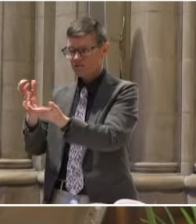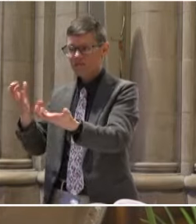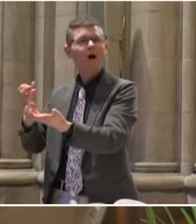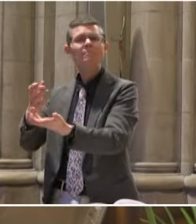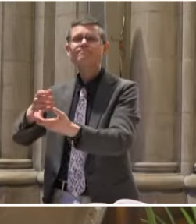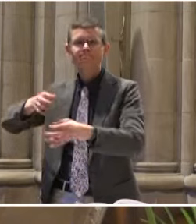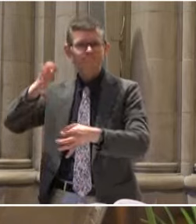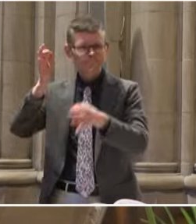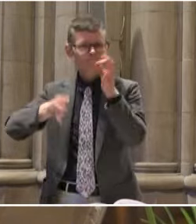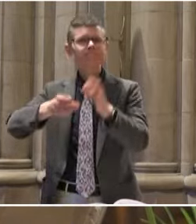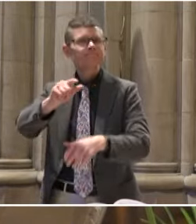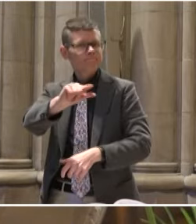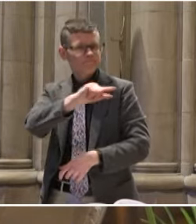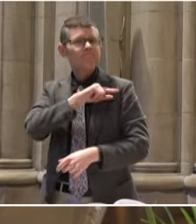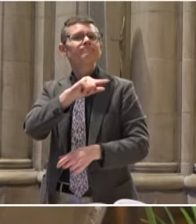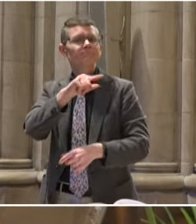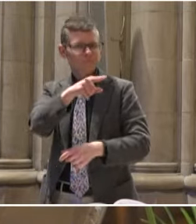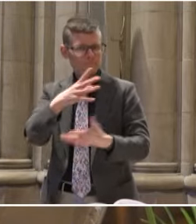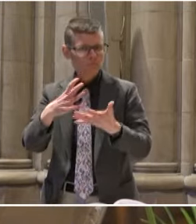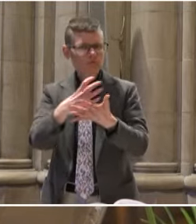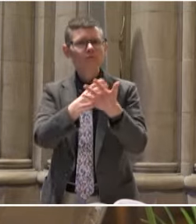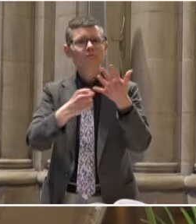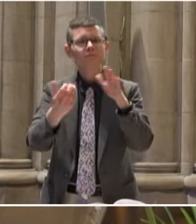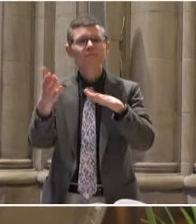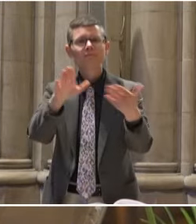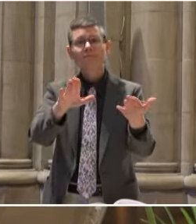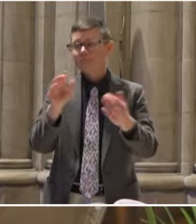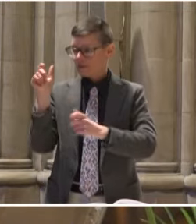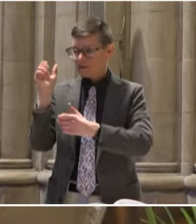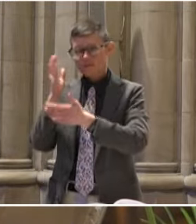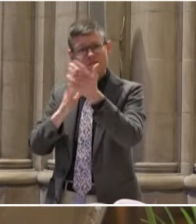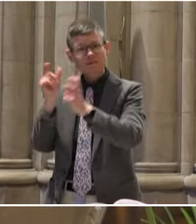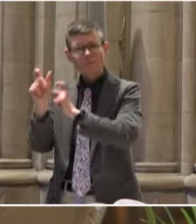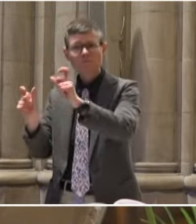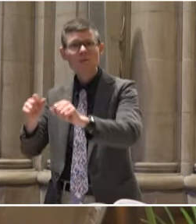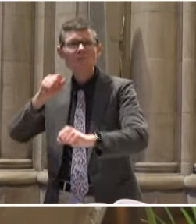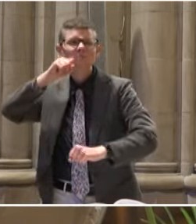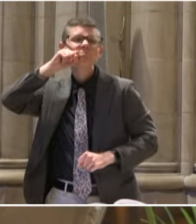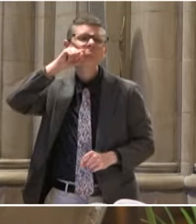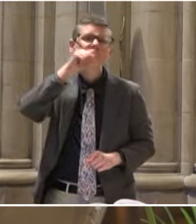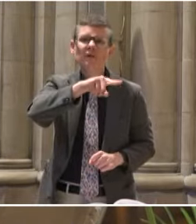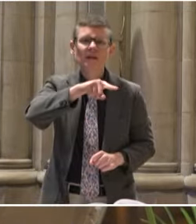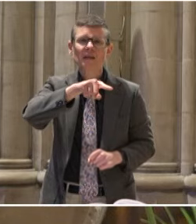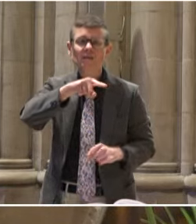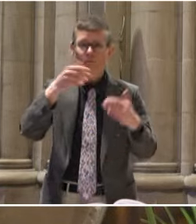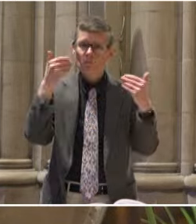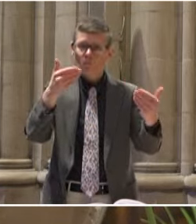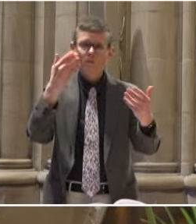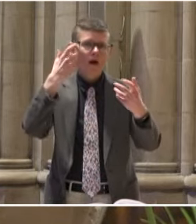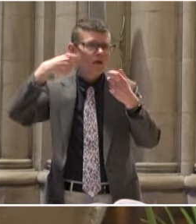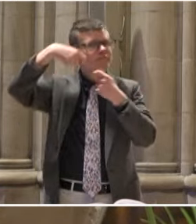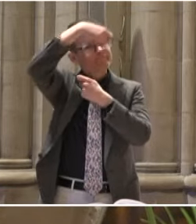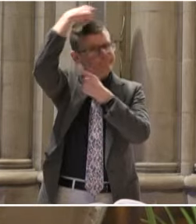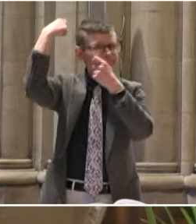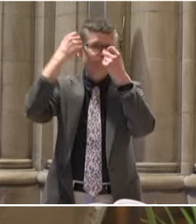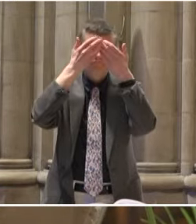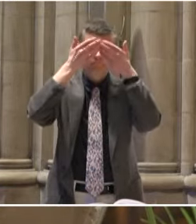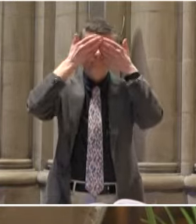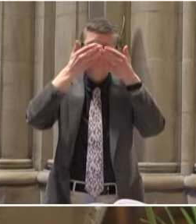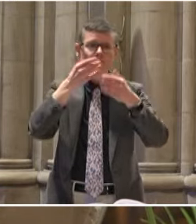as deserving death. Some began to spit on him, to blindfold him, and to strike